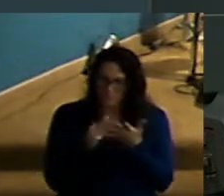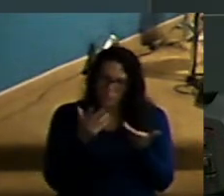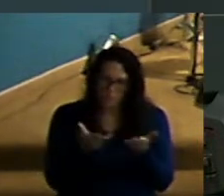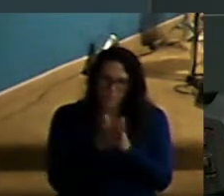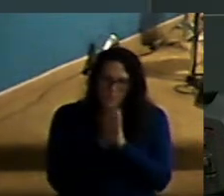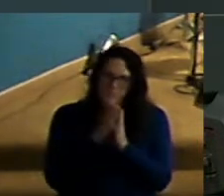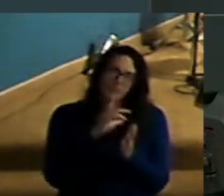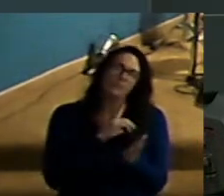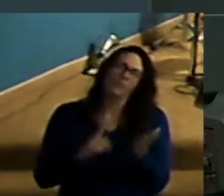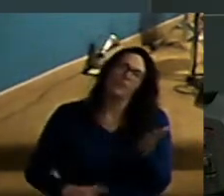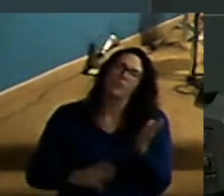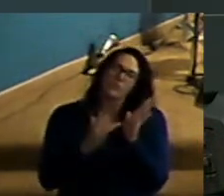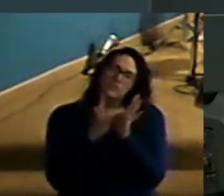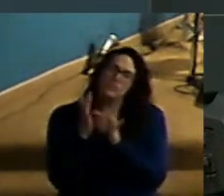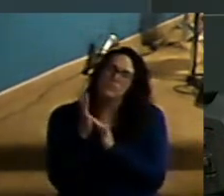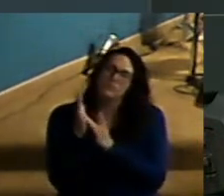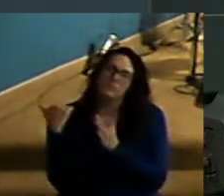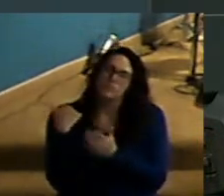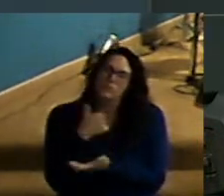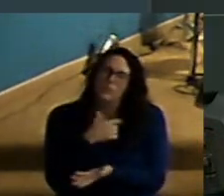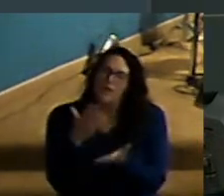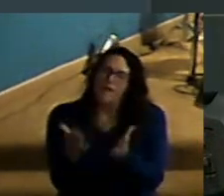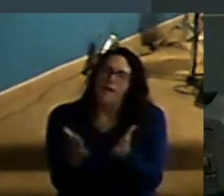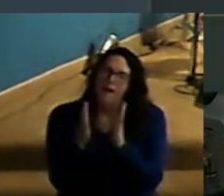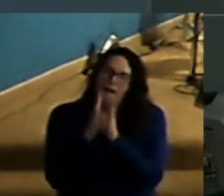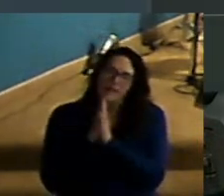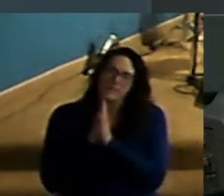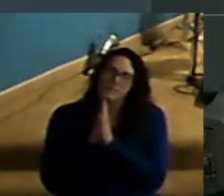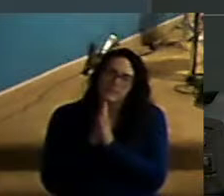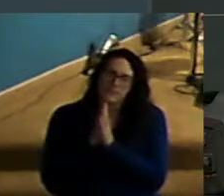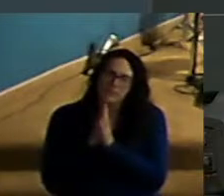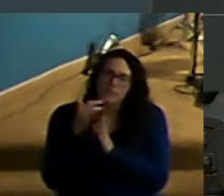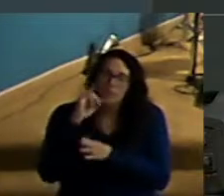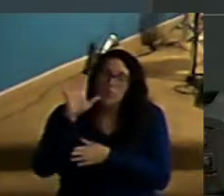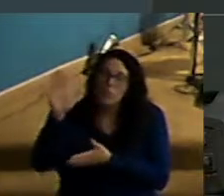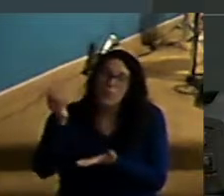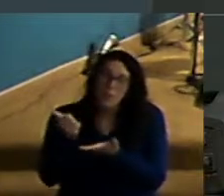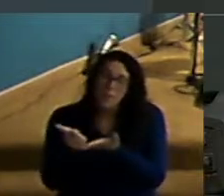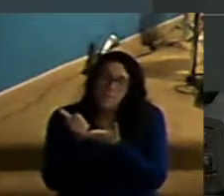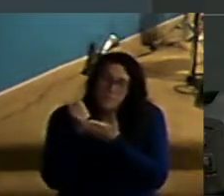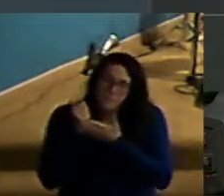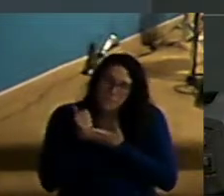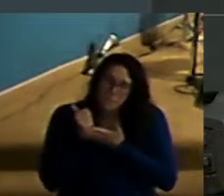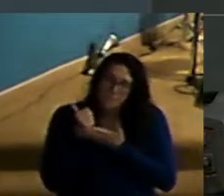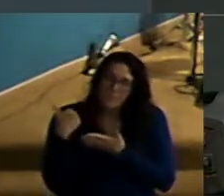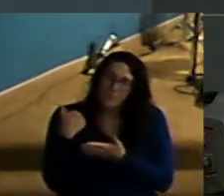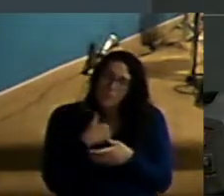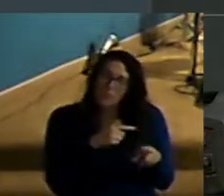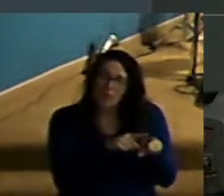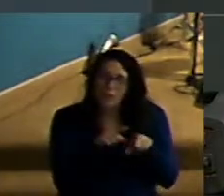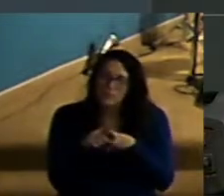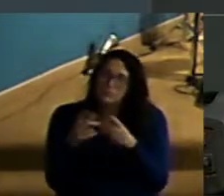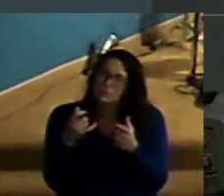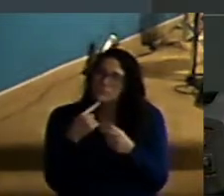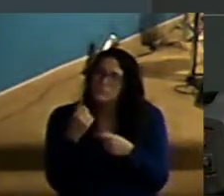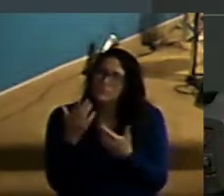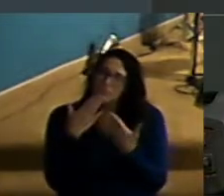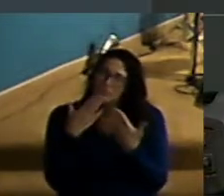Lord Jesus, we just ask for your help. We also want to say thank